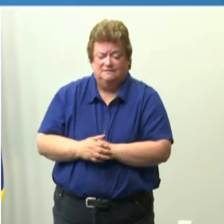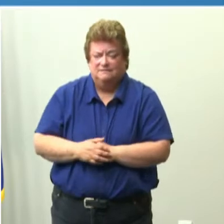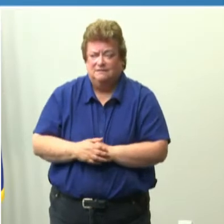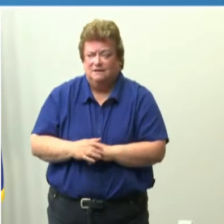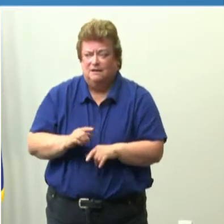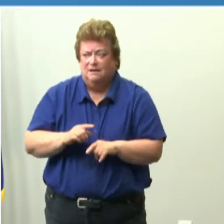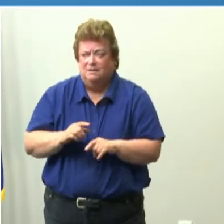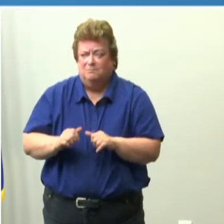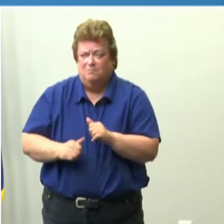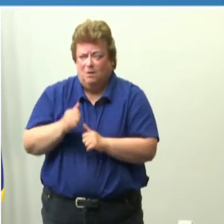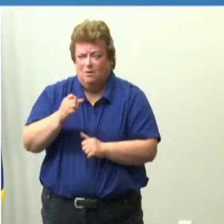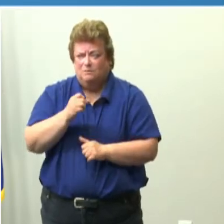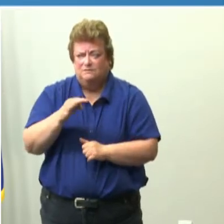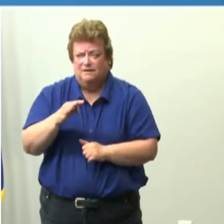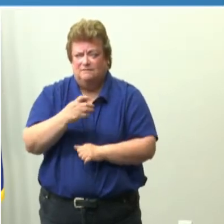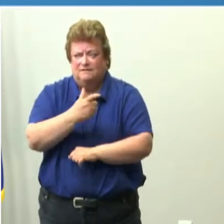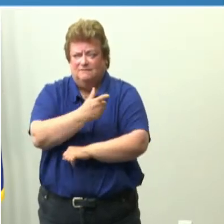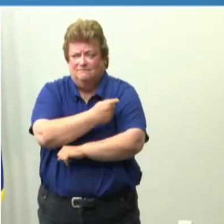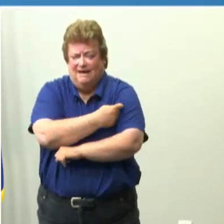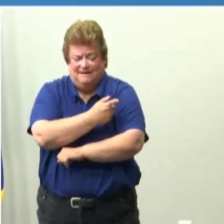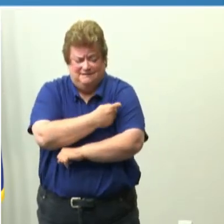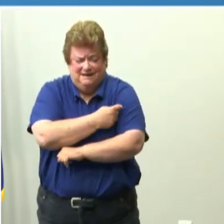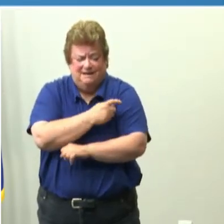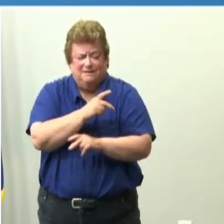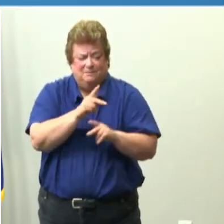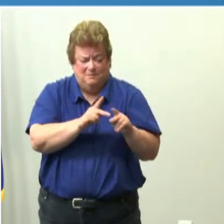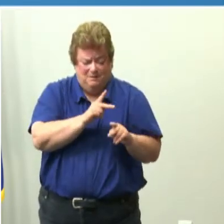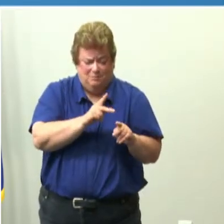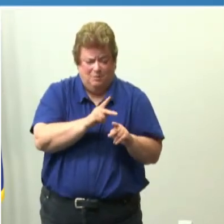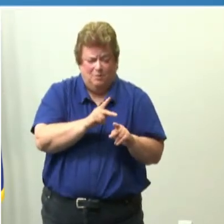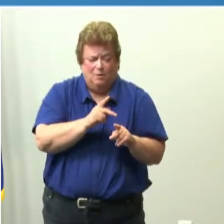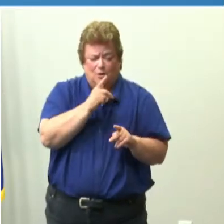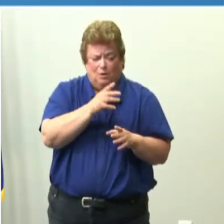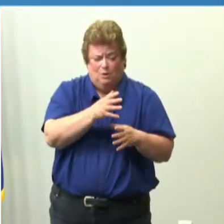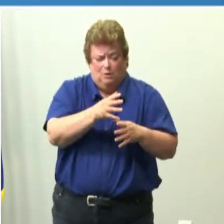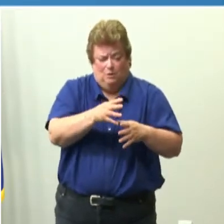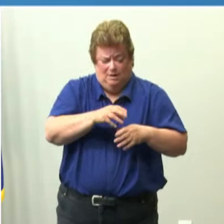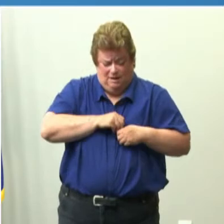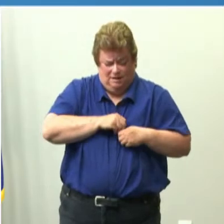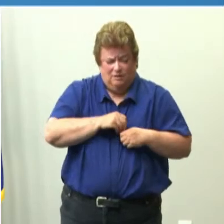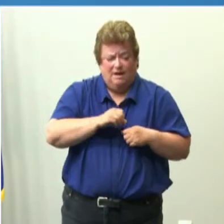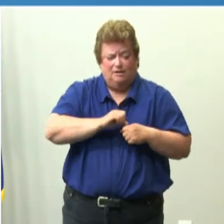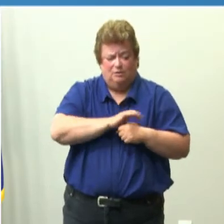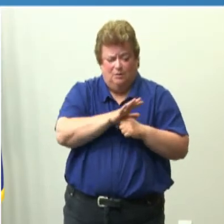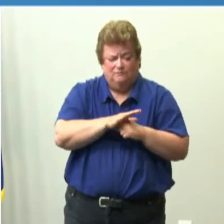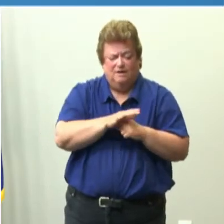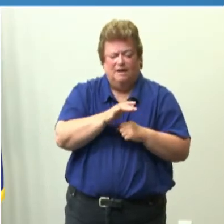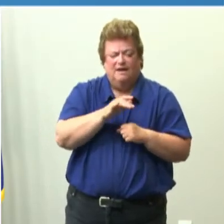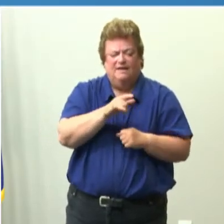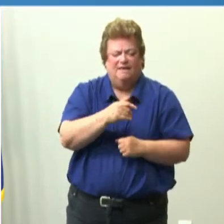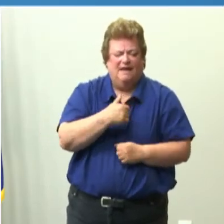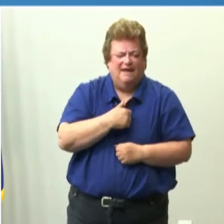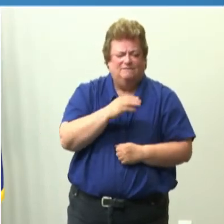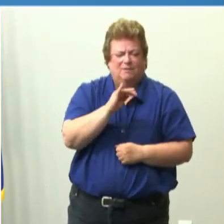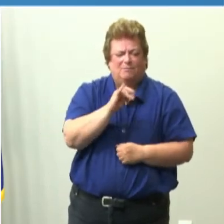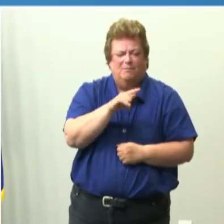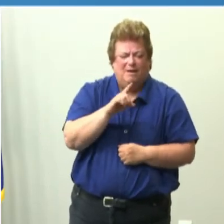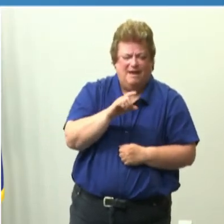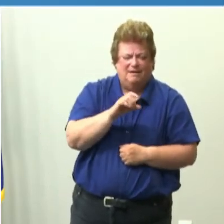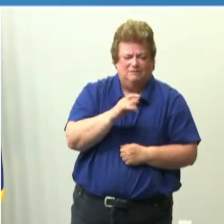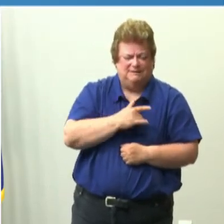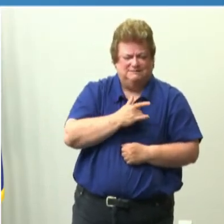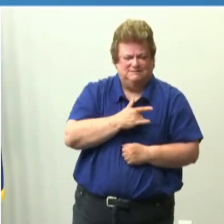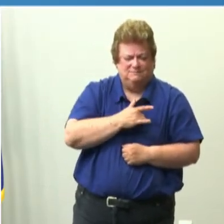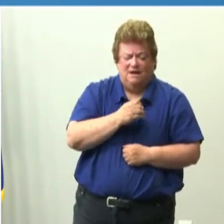the vaccinated individuals who contract COVID-19 are reporting mild symptoms, and some have